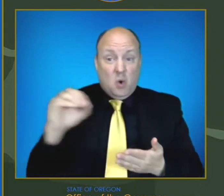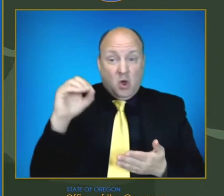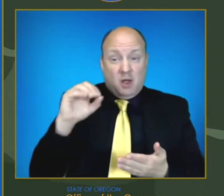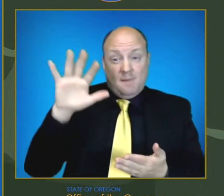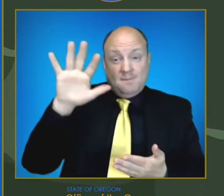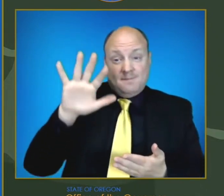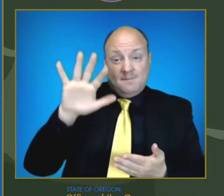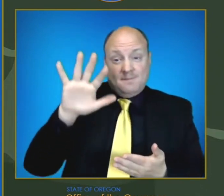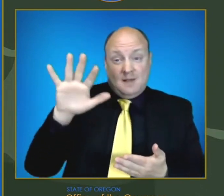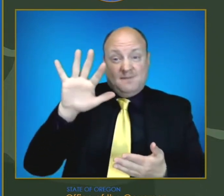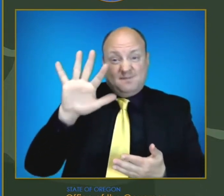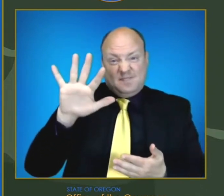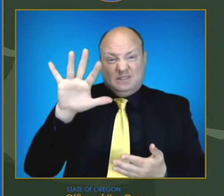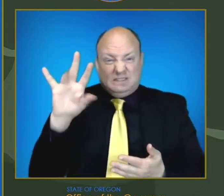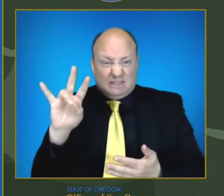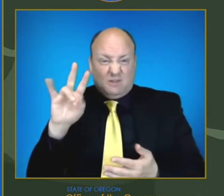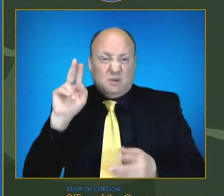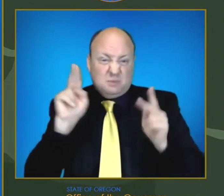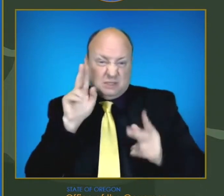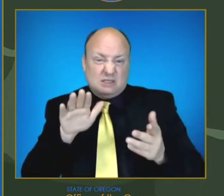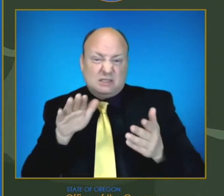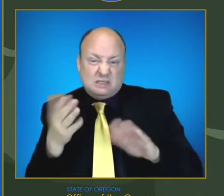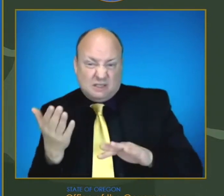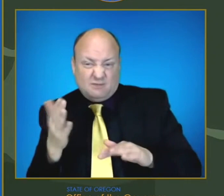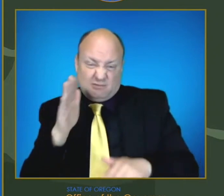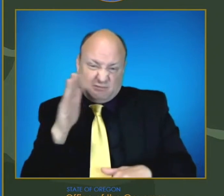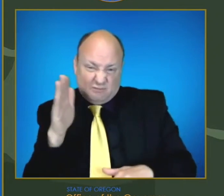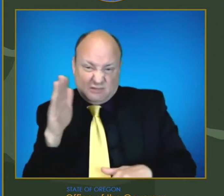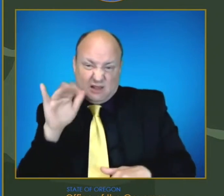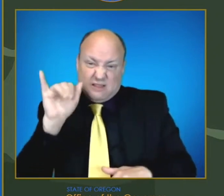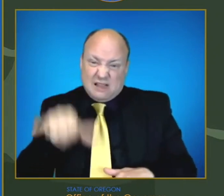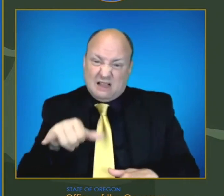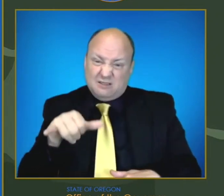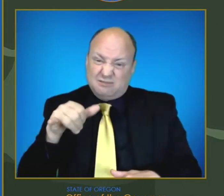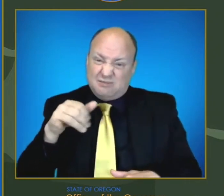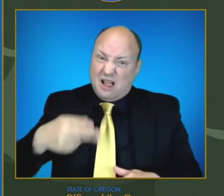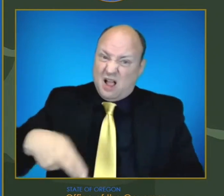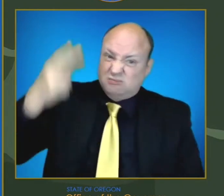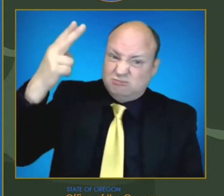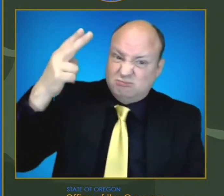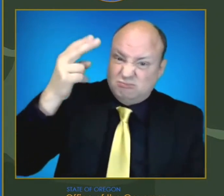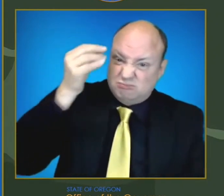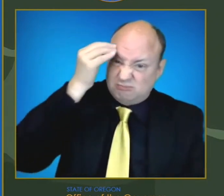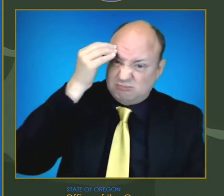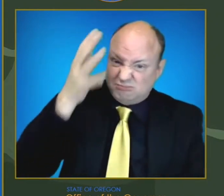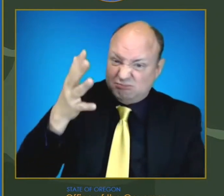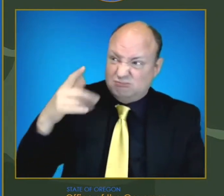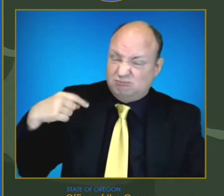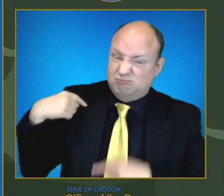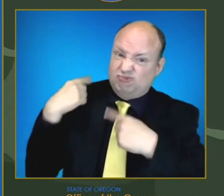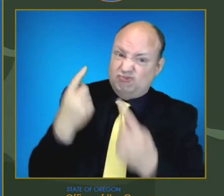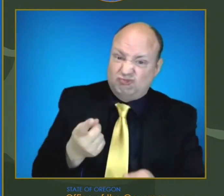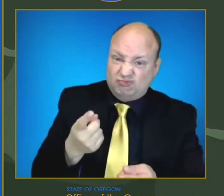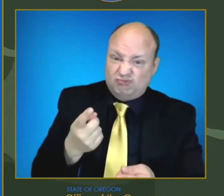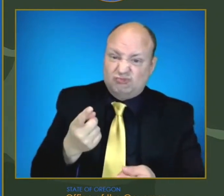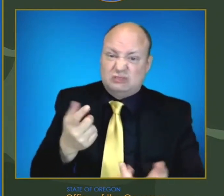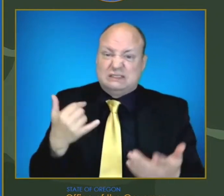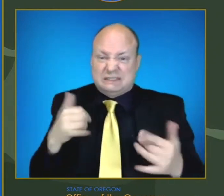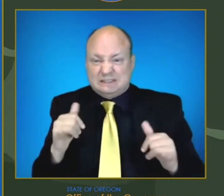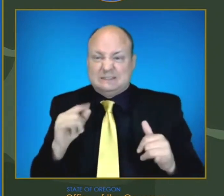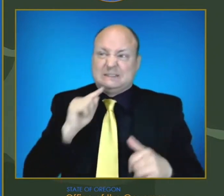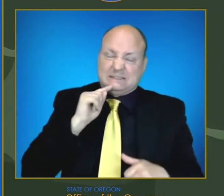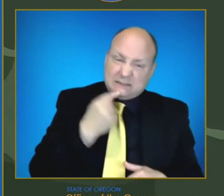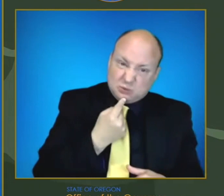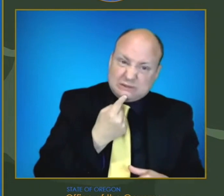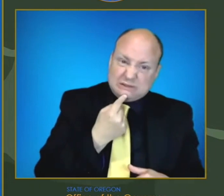deaths. That number is the highest total in 10 weeks, and it's a grim reminder of the threat COVID-19 still poses to the lives of Oregonians of all